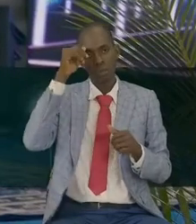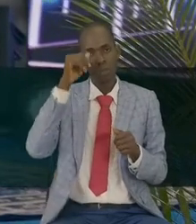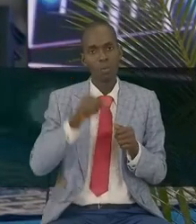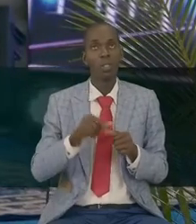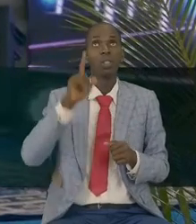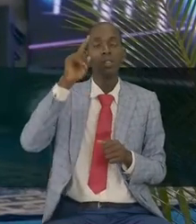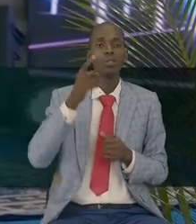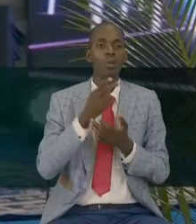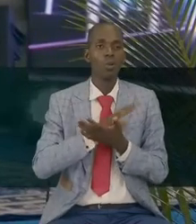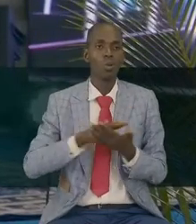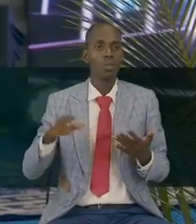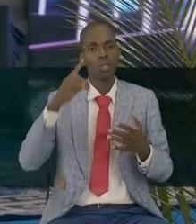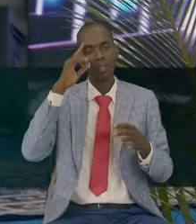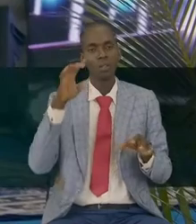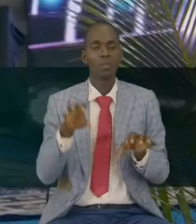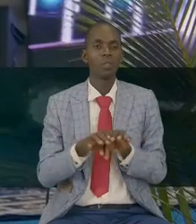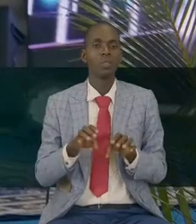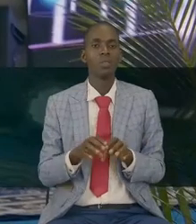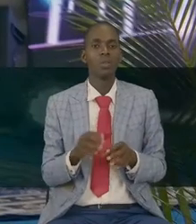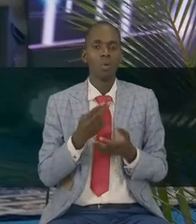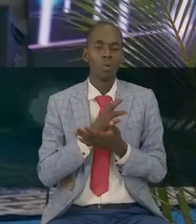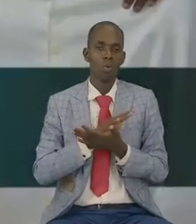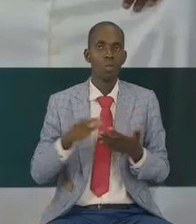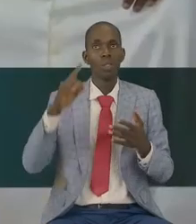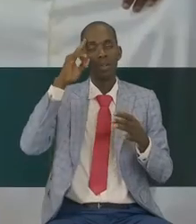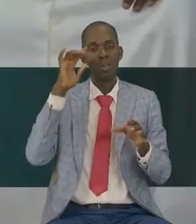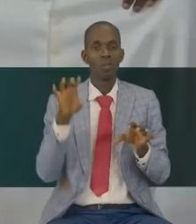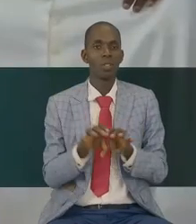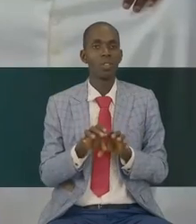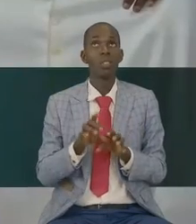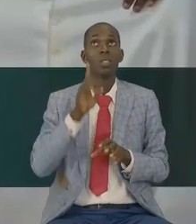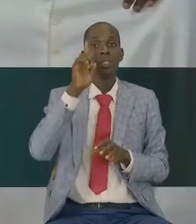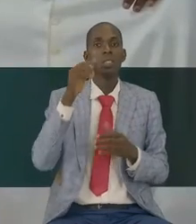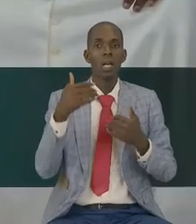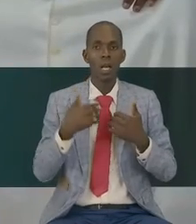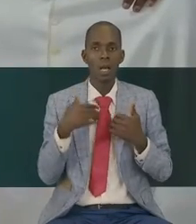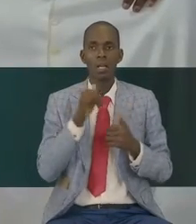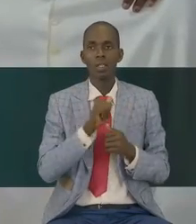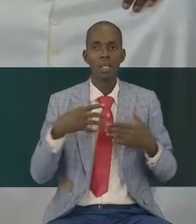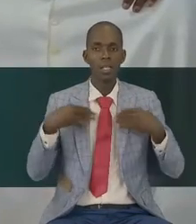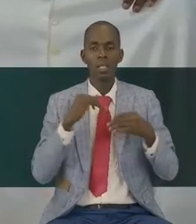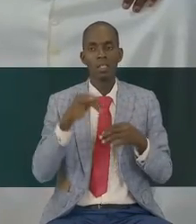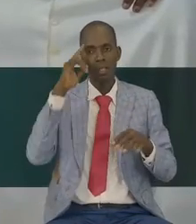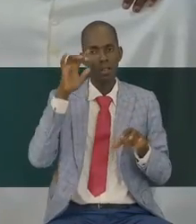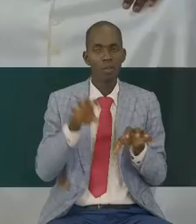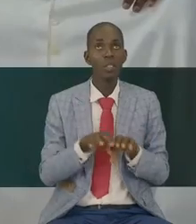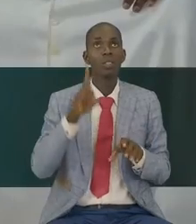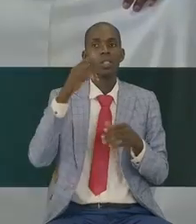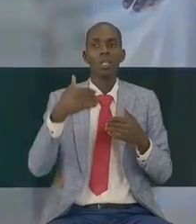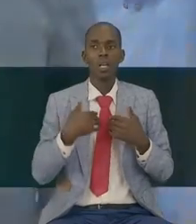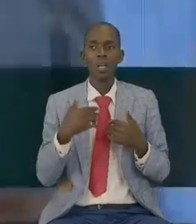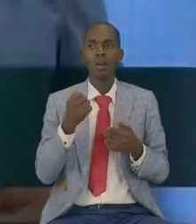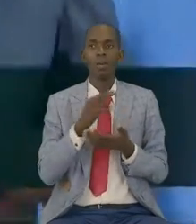holy covenant. Holy covenant. He has a healing covenant. He has a